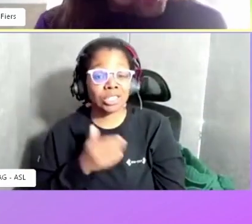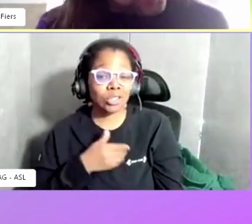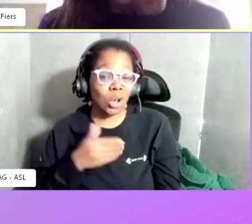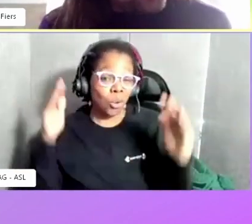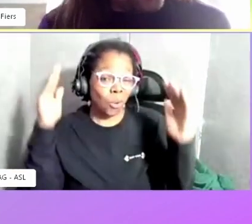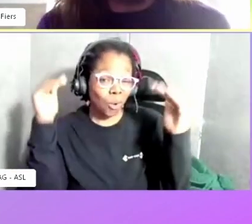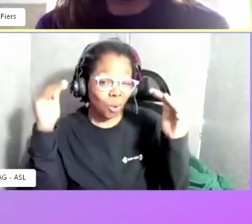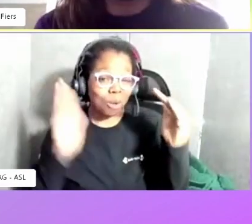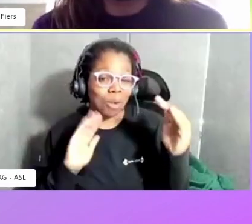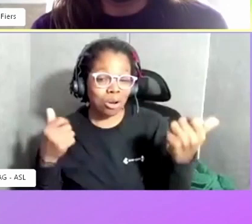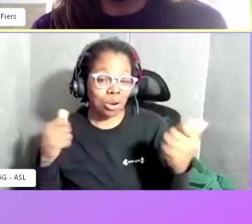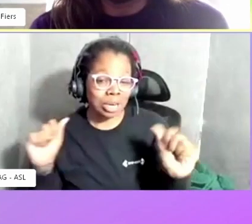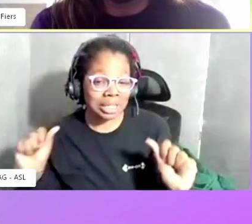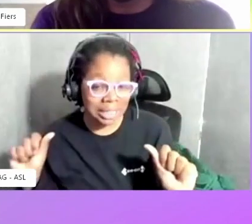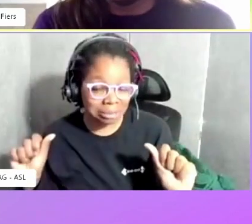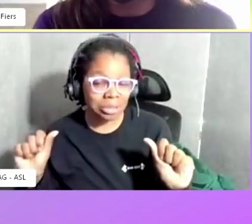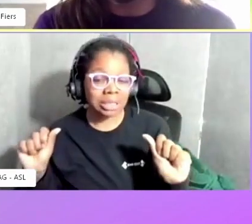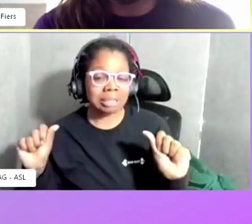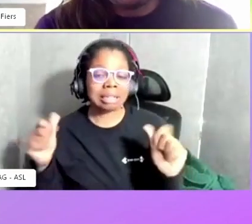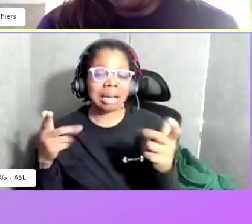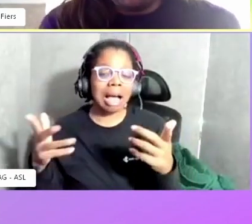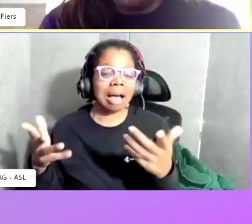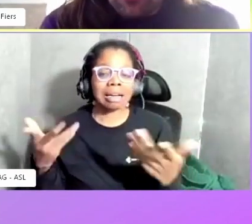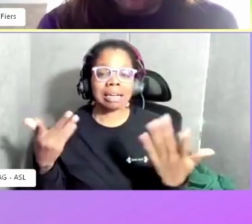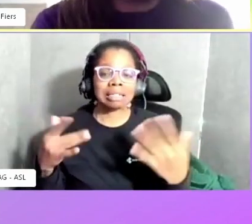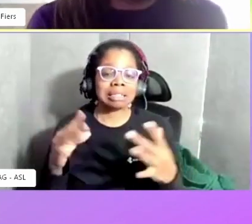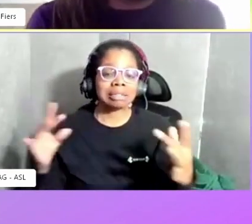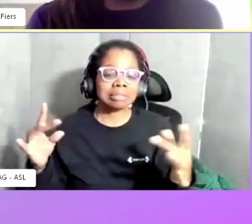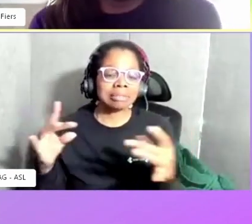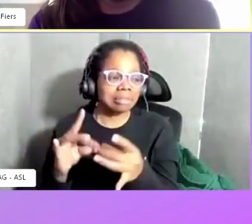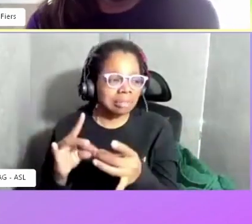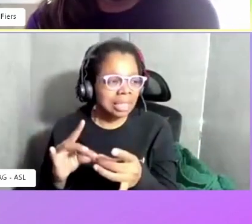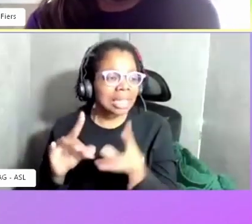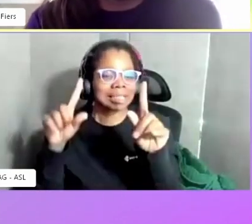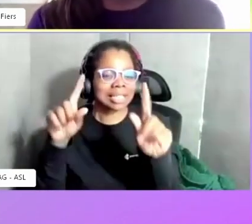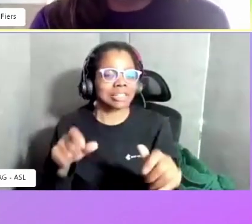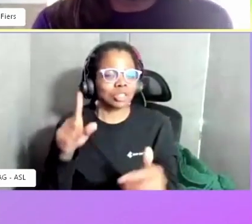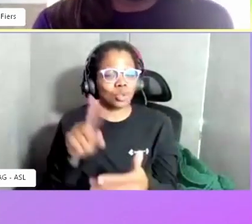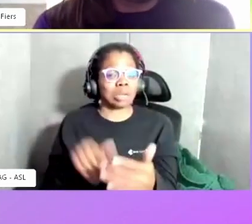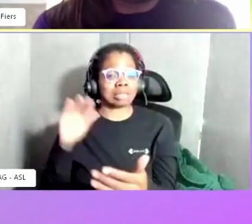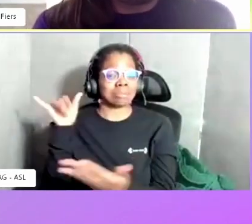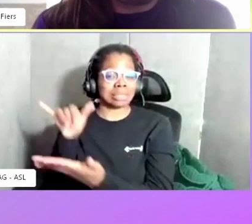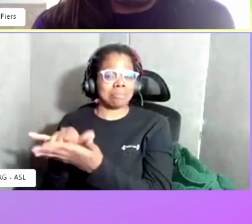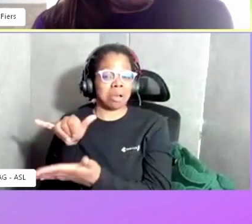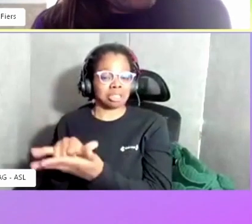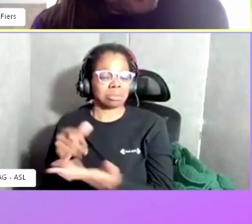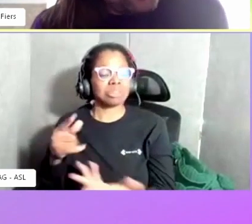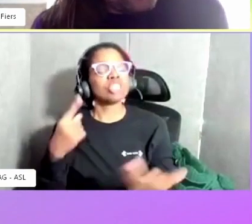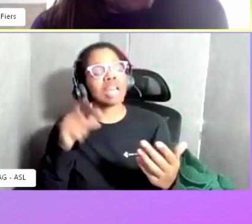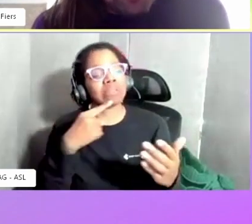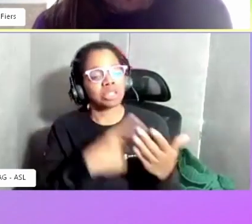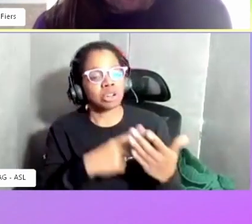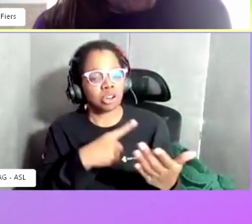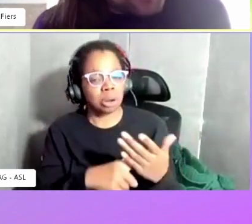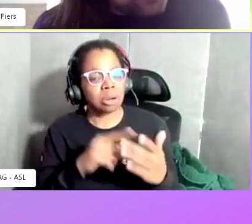our attempt to kind of bridge the gap and test the untestable. So I got to talk a little bit about